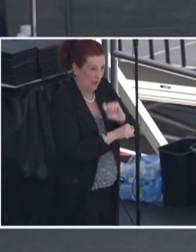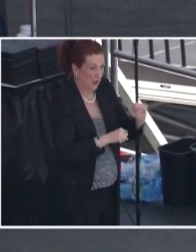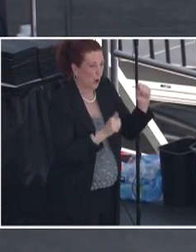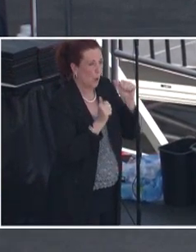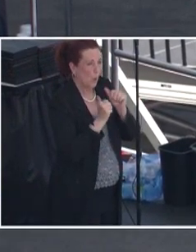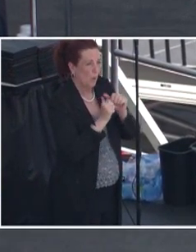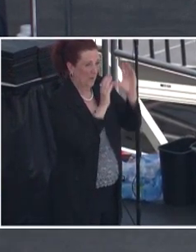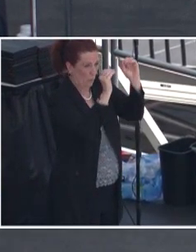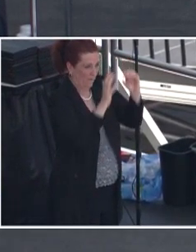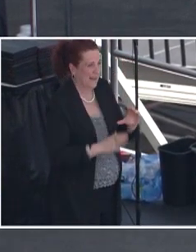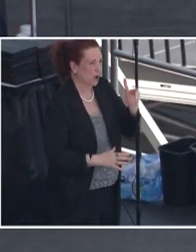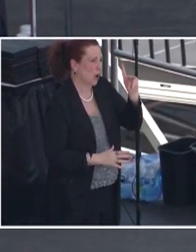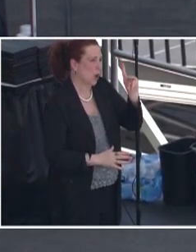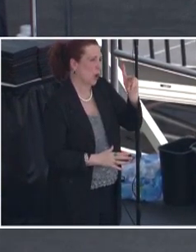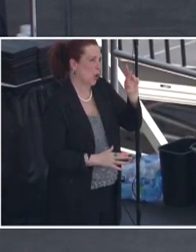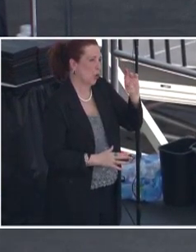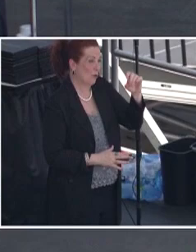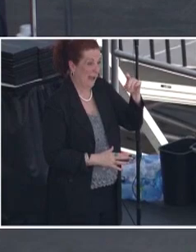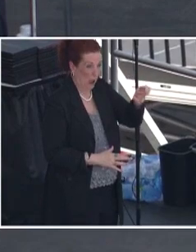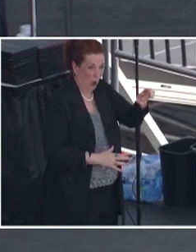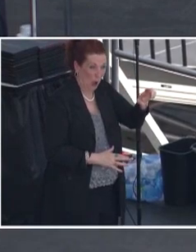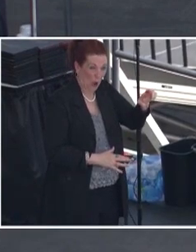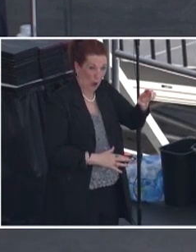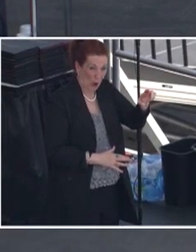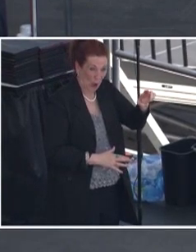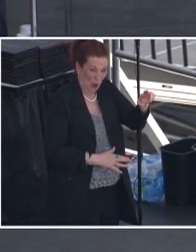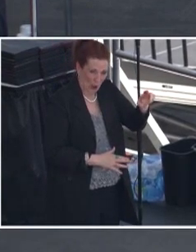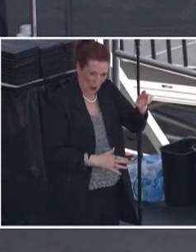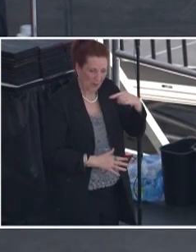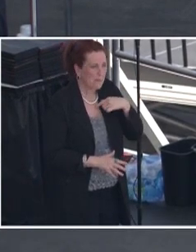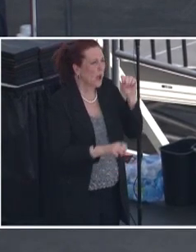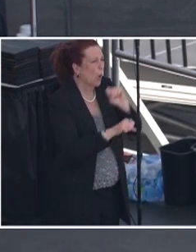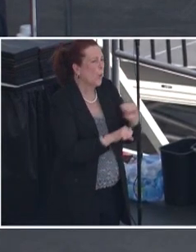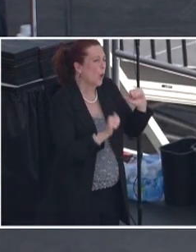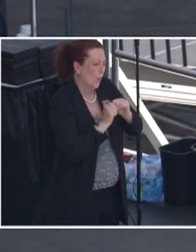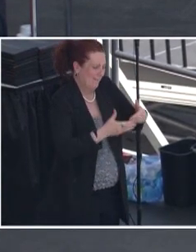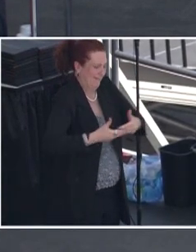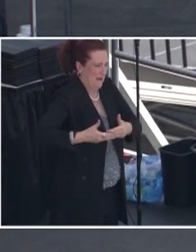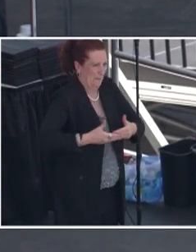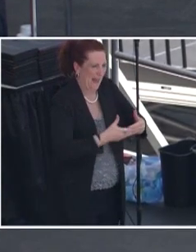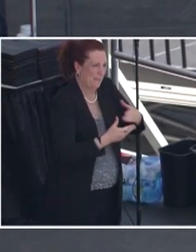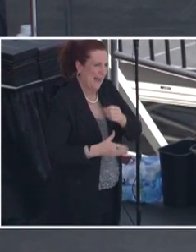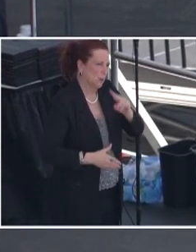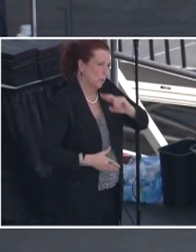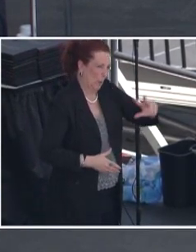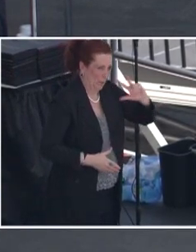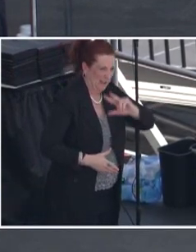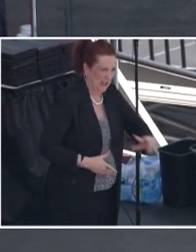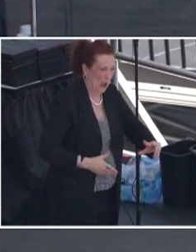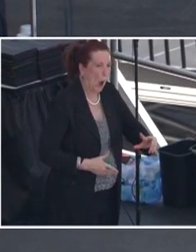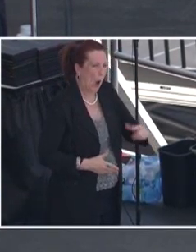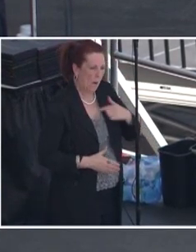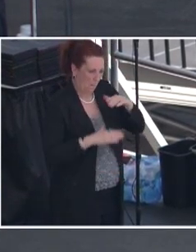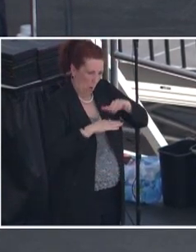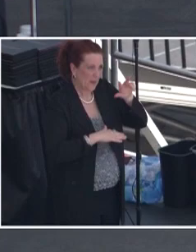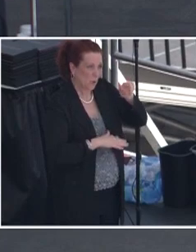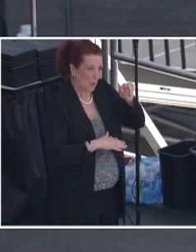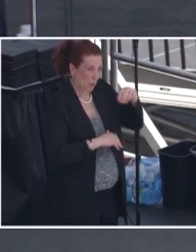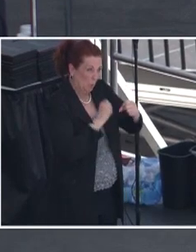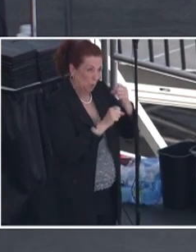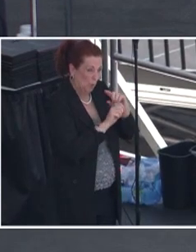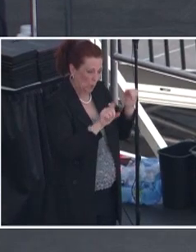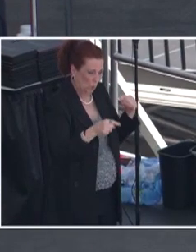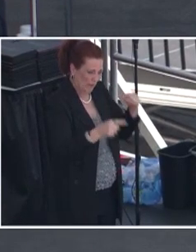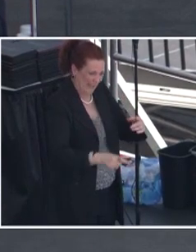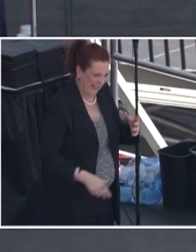Krieger. I've been working with infant and toddlers for more than 22 years, and she brought that